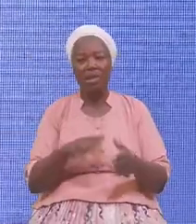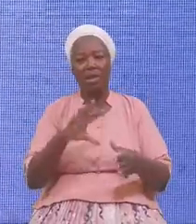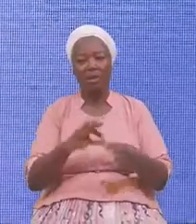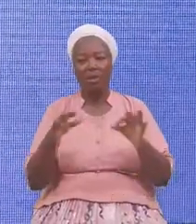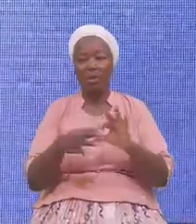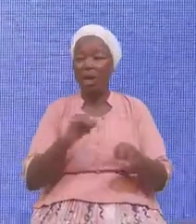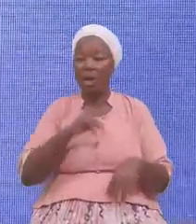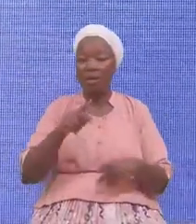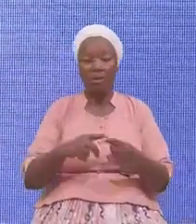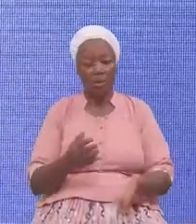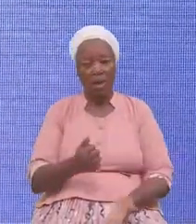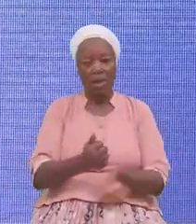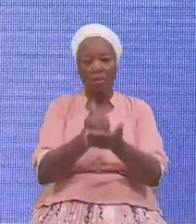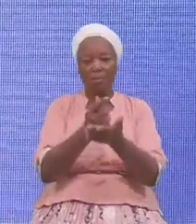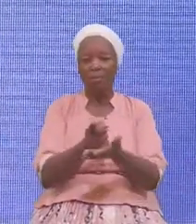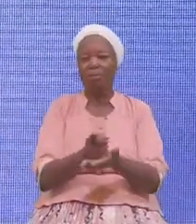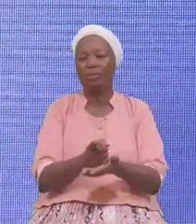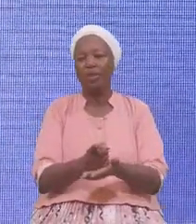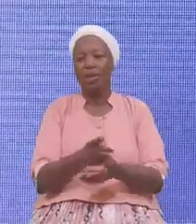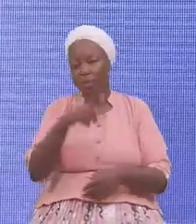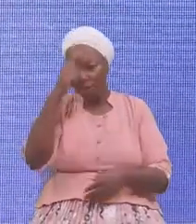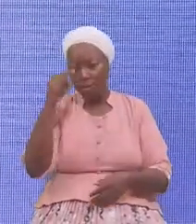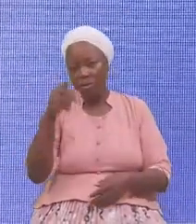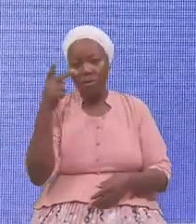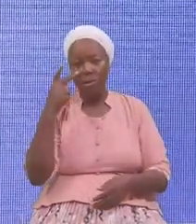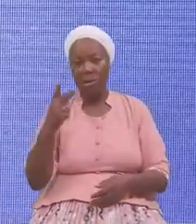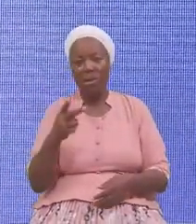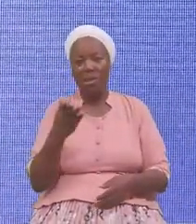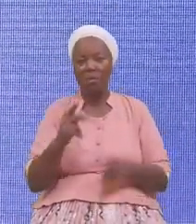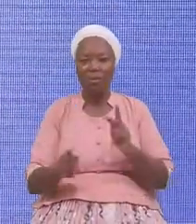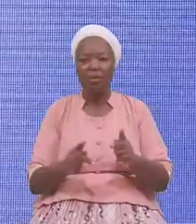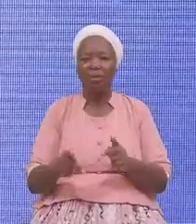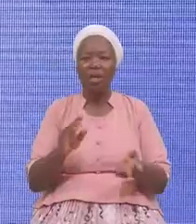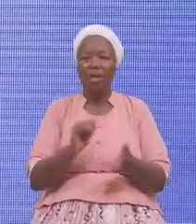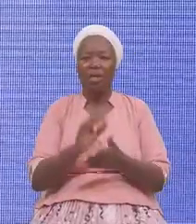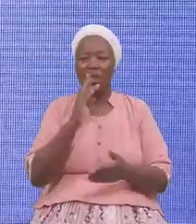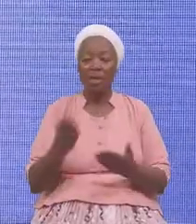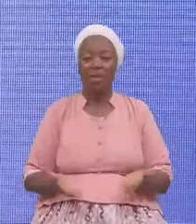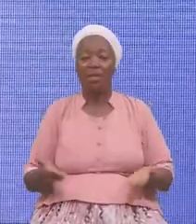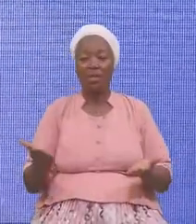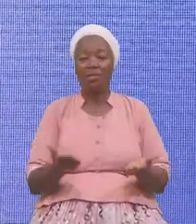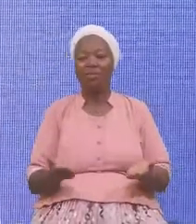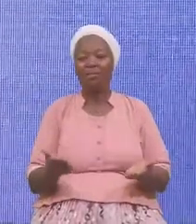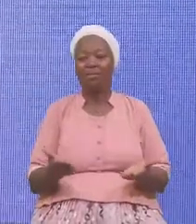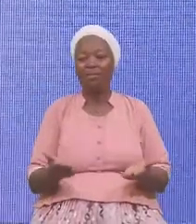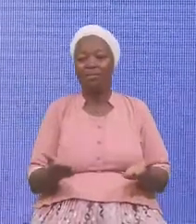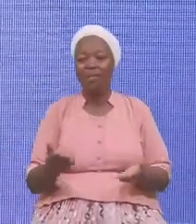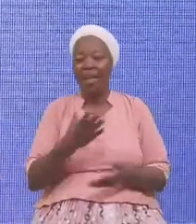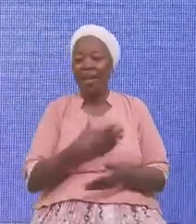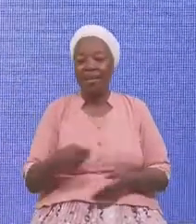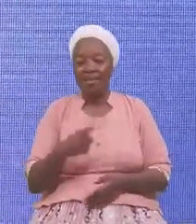to help you. Because you see, there are people that are here and they